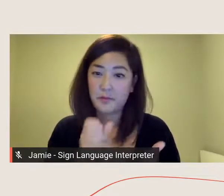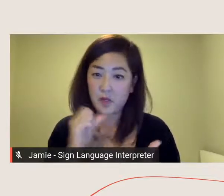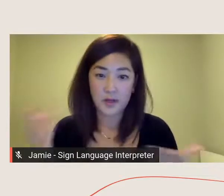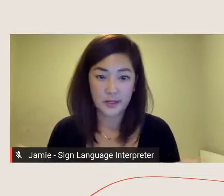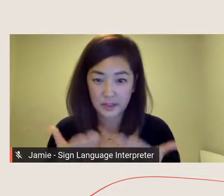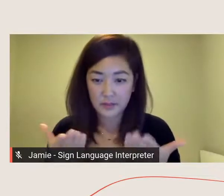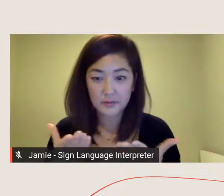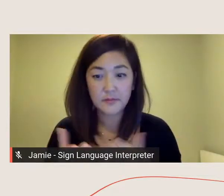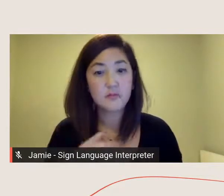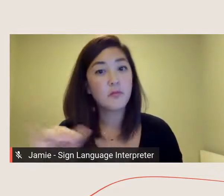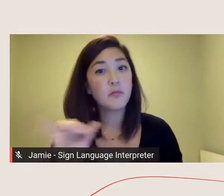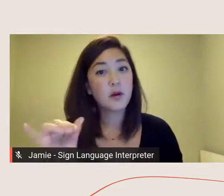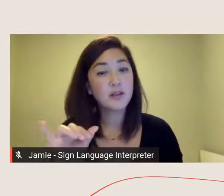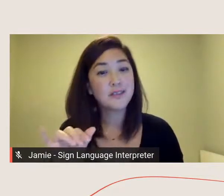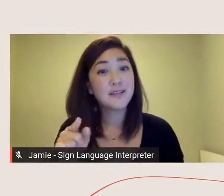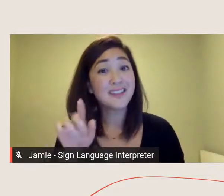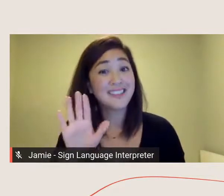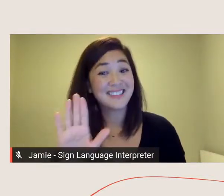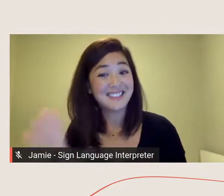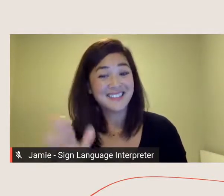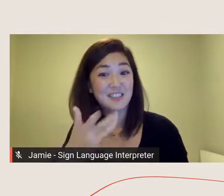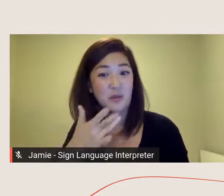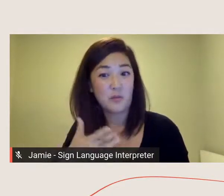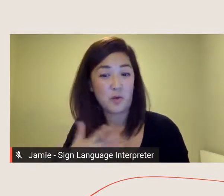Today is also Akai's birthday.